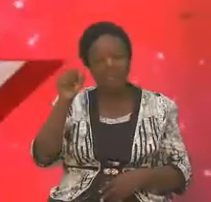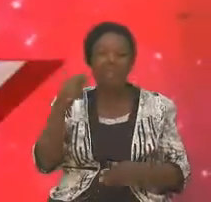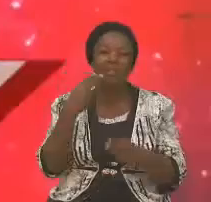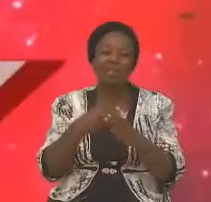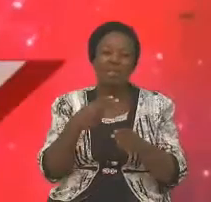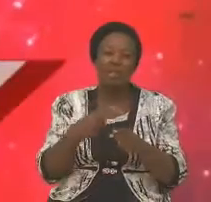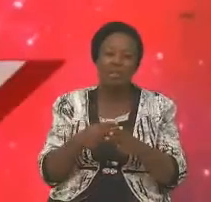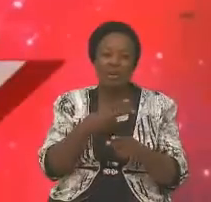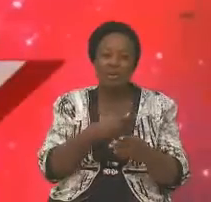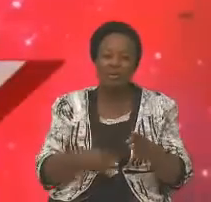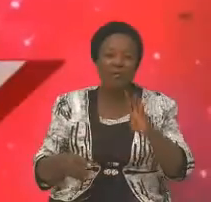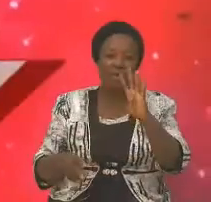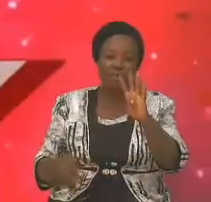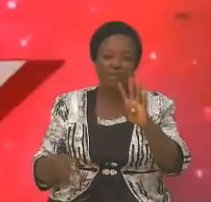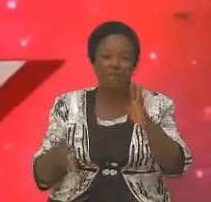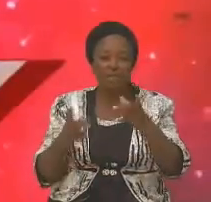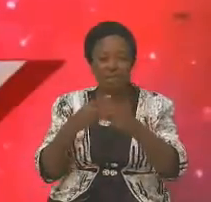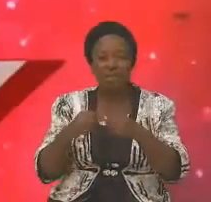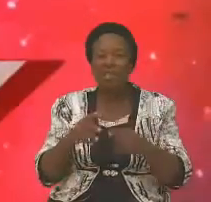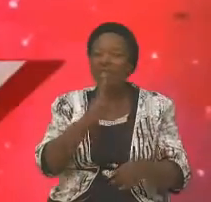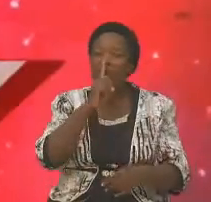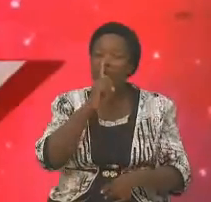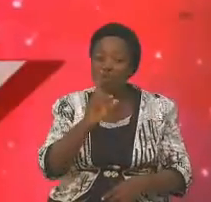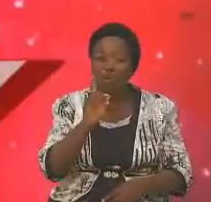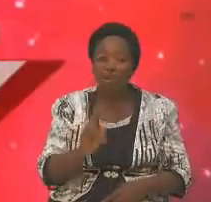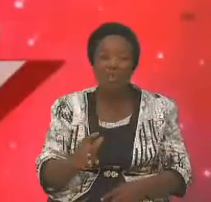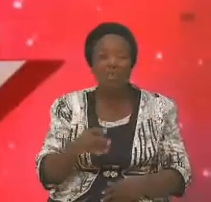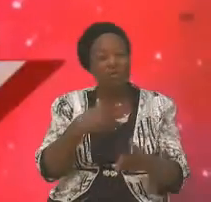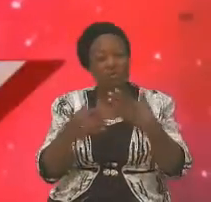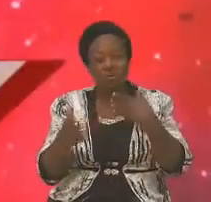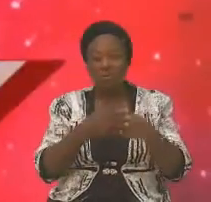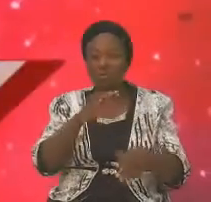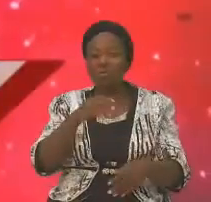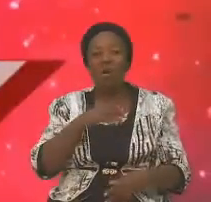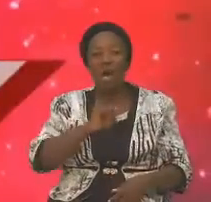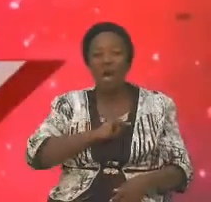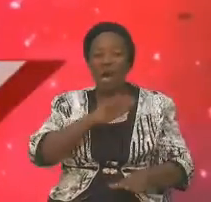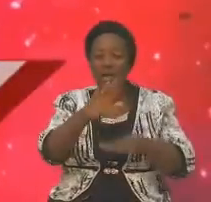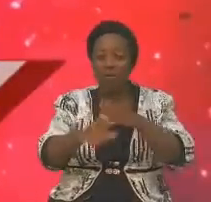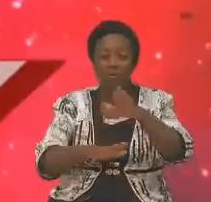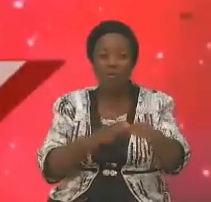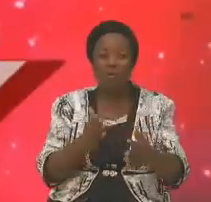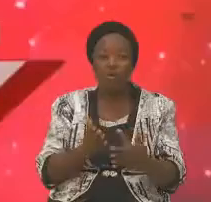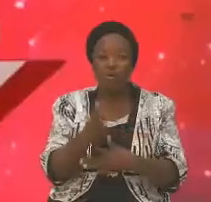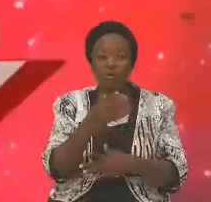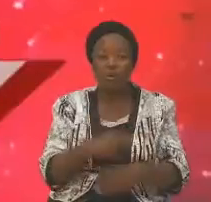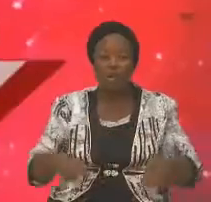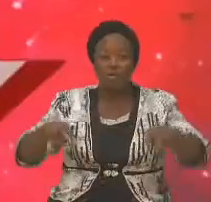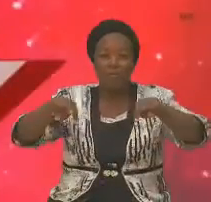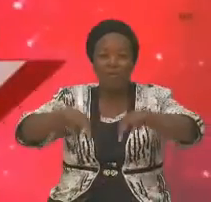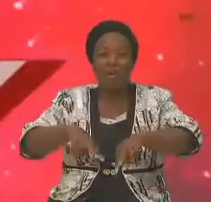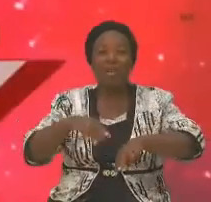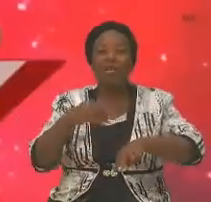sake. Look at verse 4. It says, yea, certainly, surely, yea, though I walk through the valley